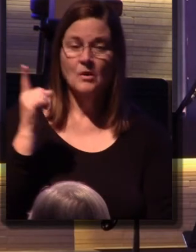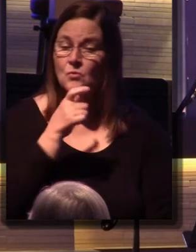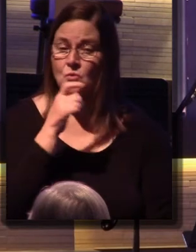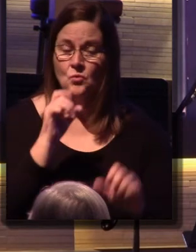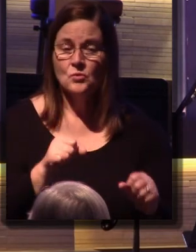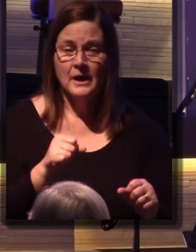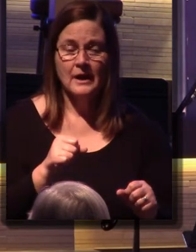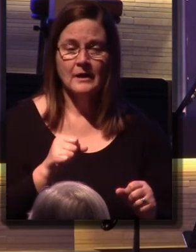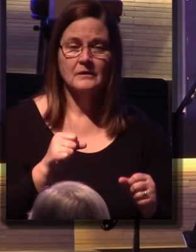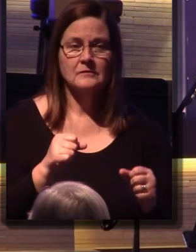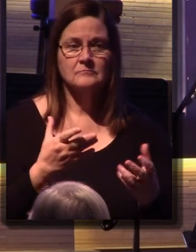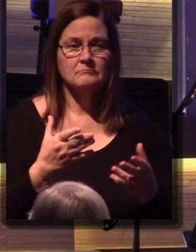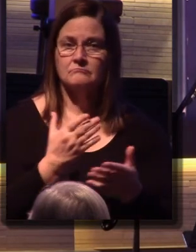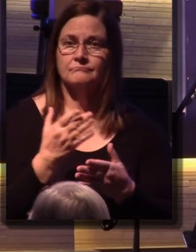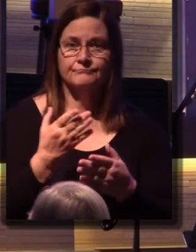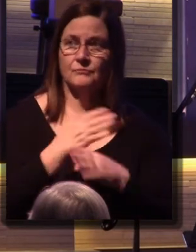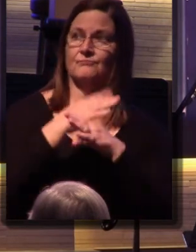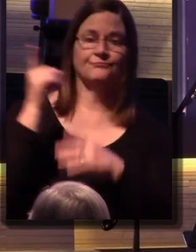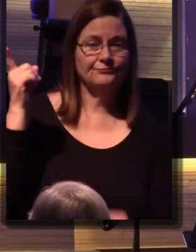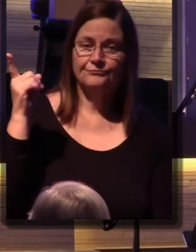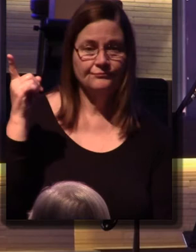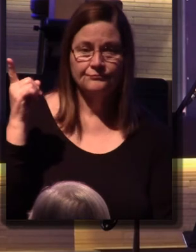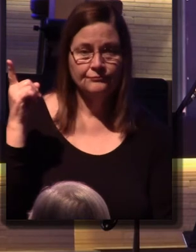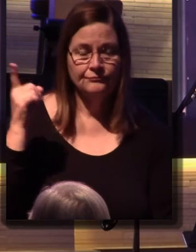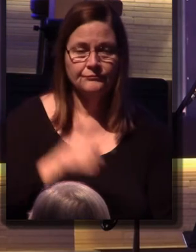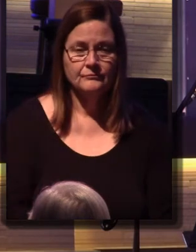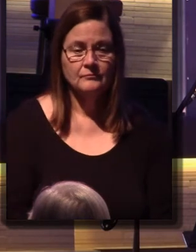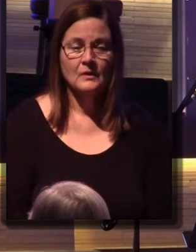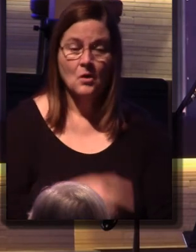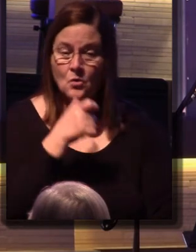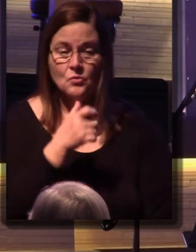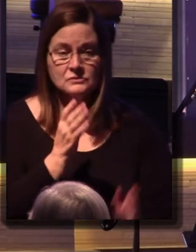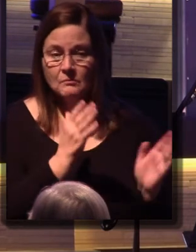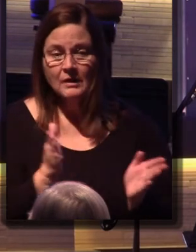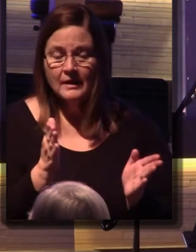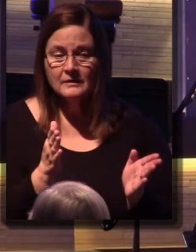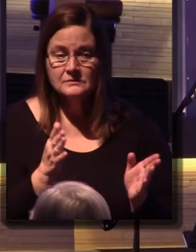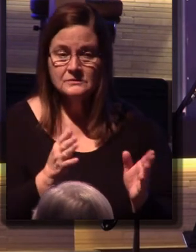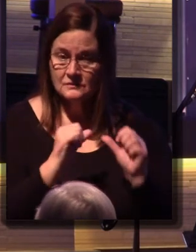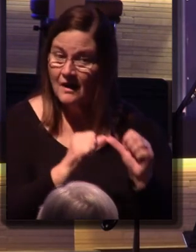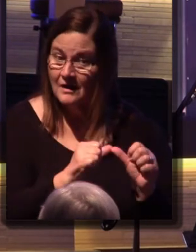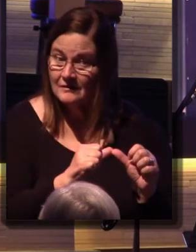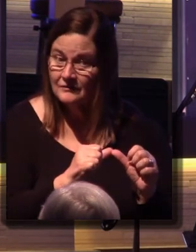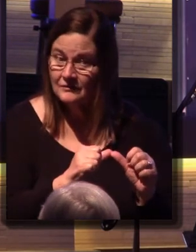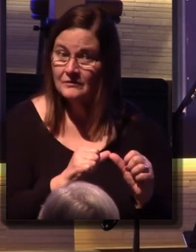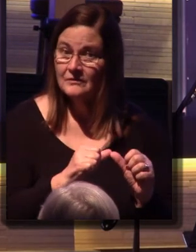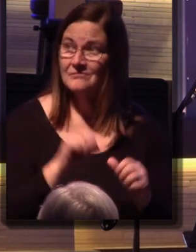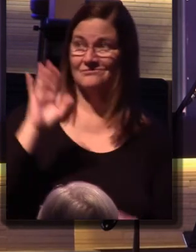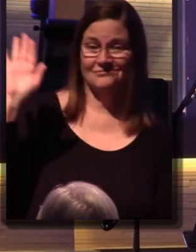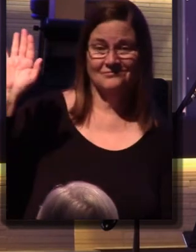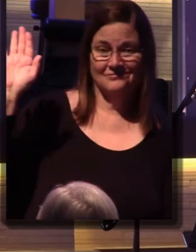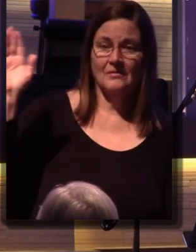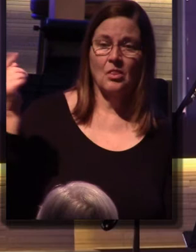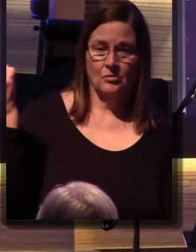hand, who can turn it back? Right? Whose plan